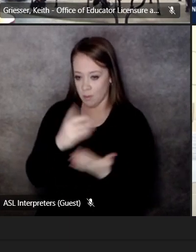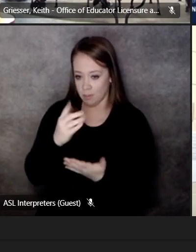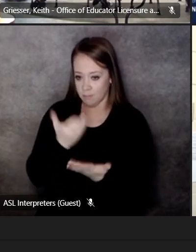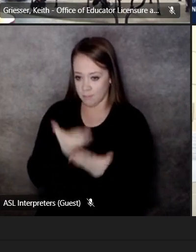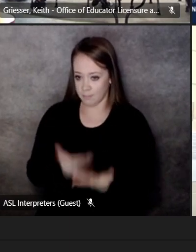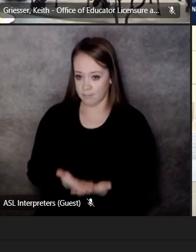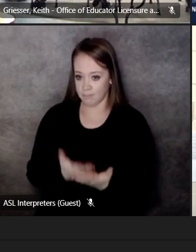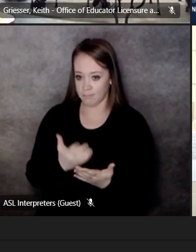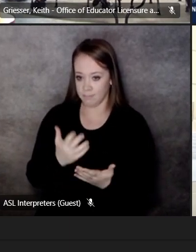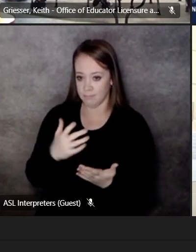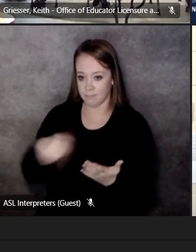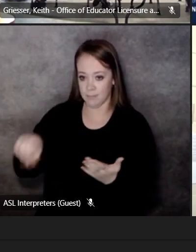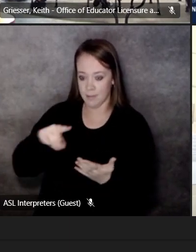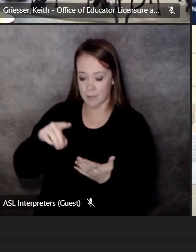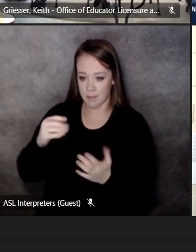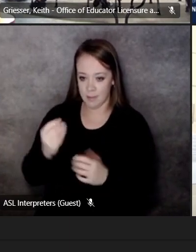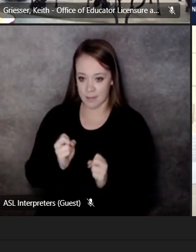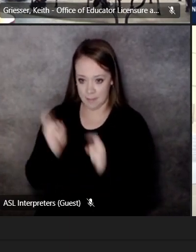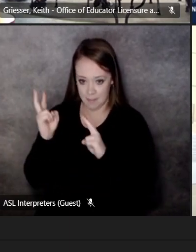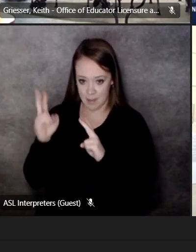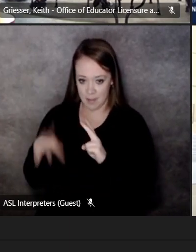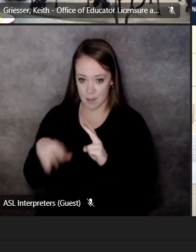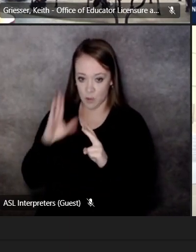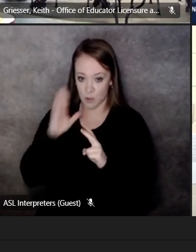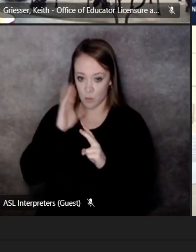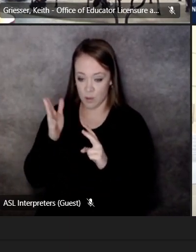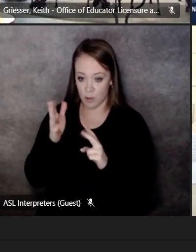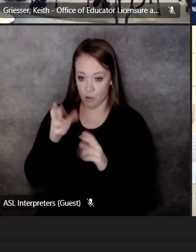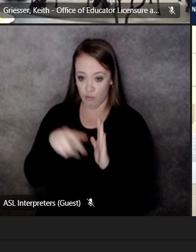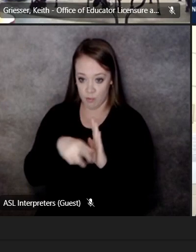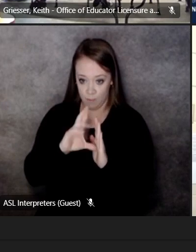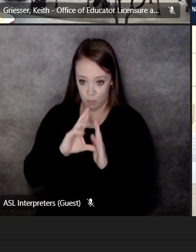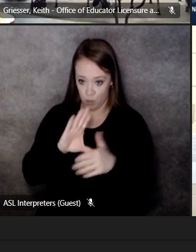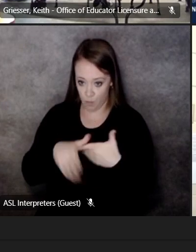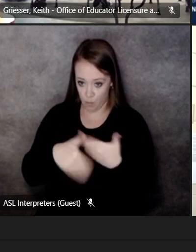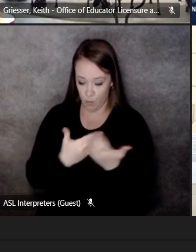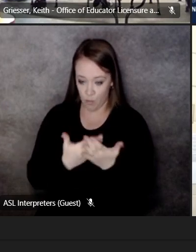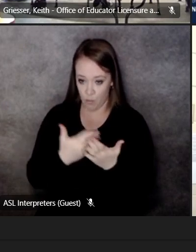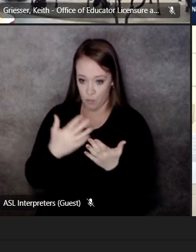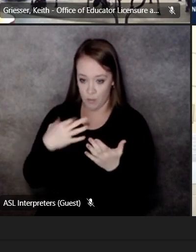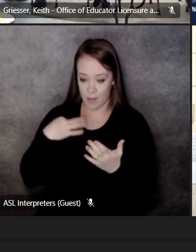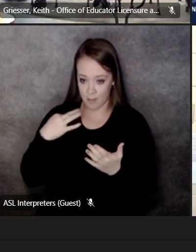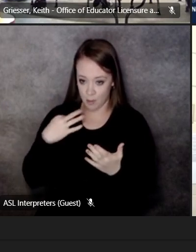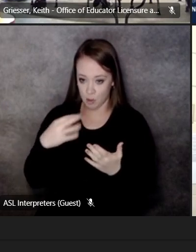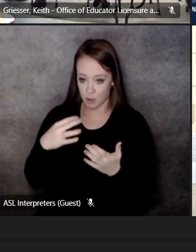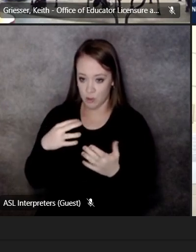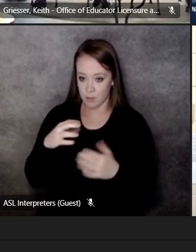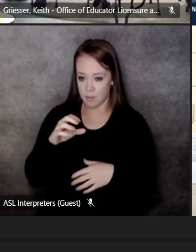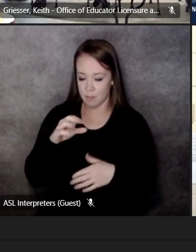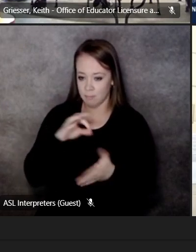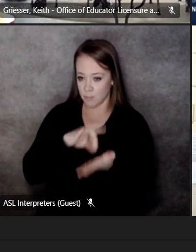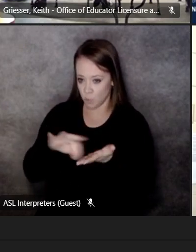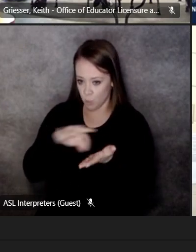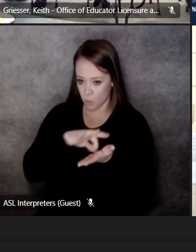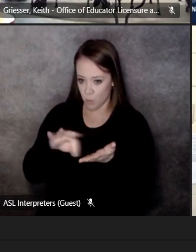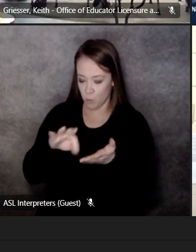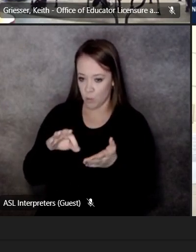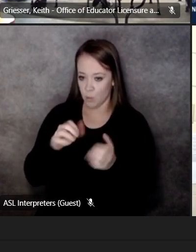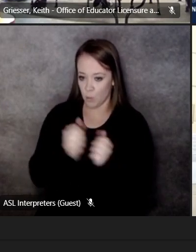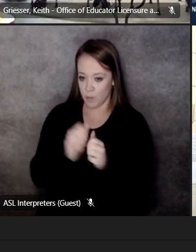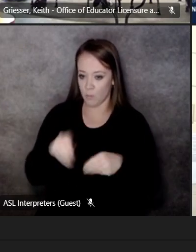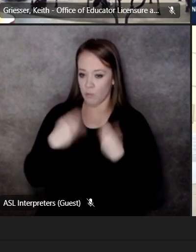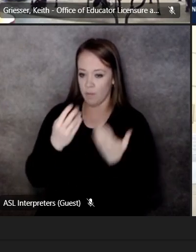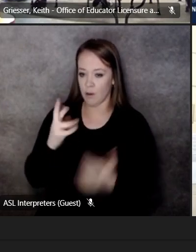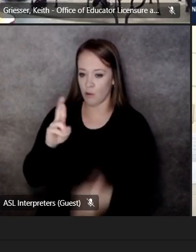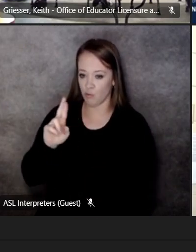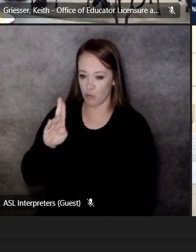to review those applications and score them using a rubric that I will provide. And then we will meet in a virtual